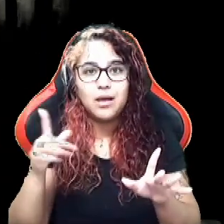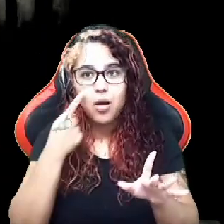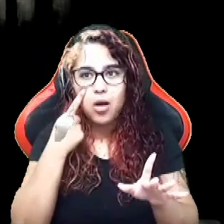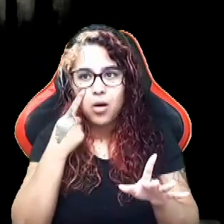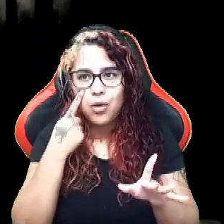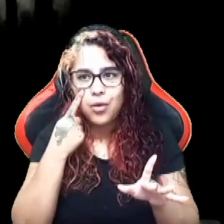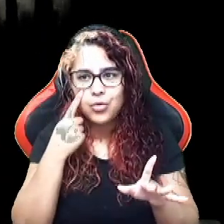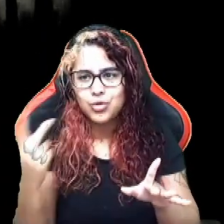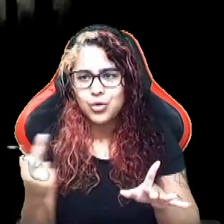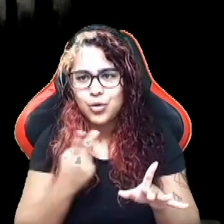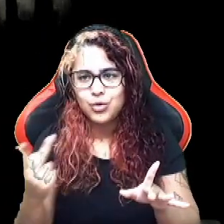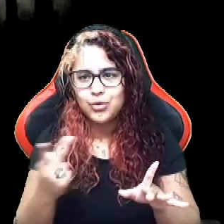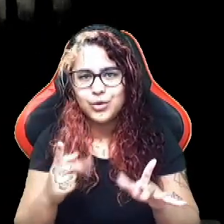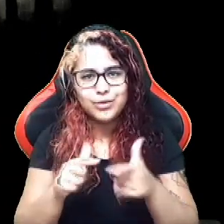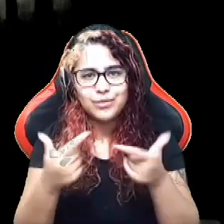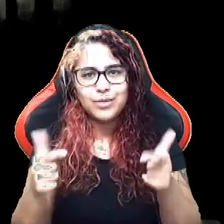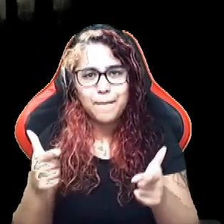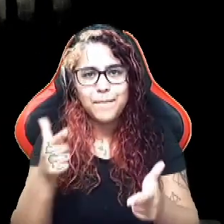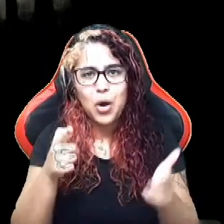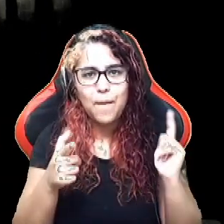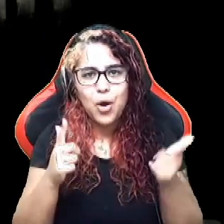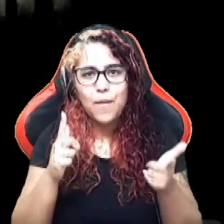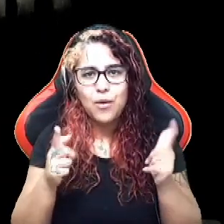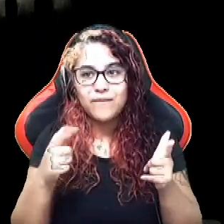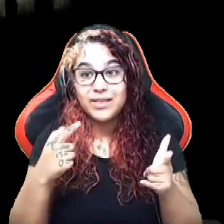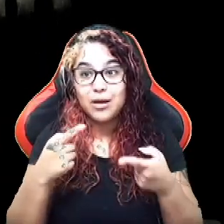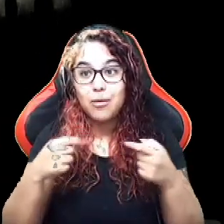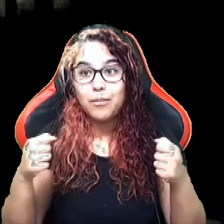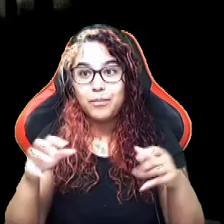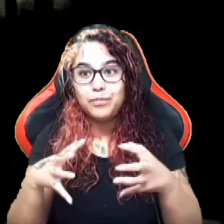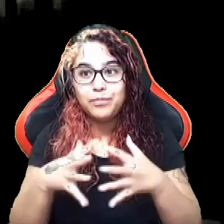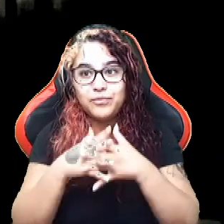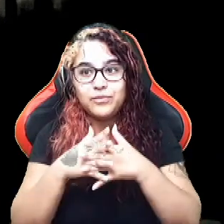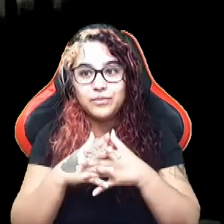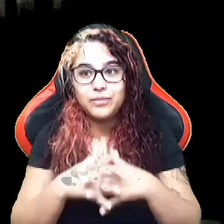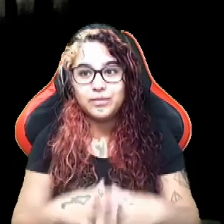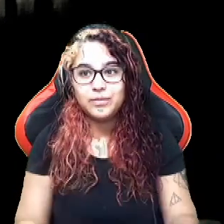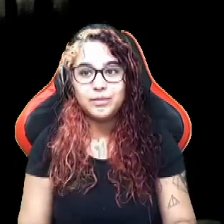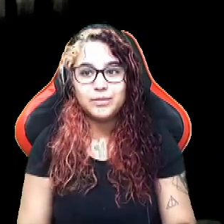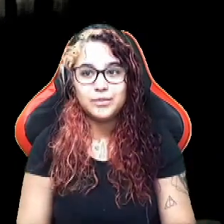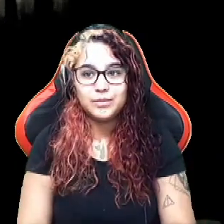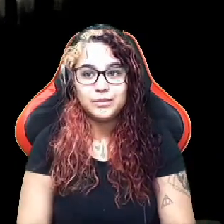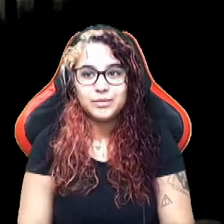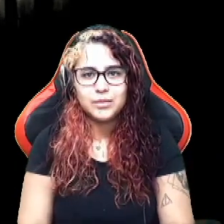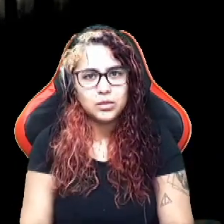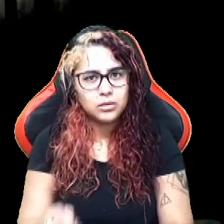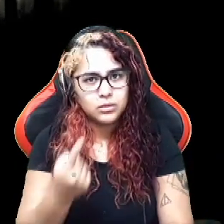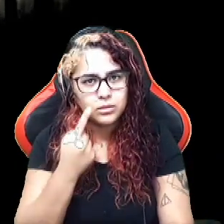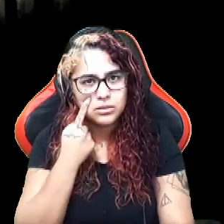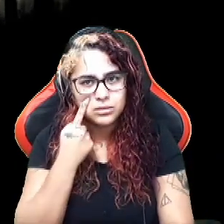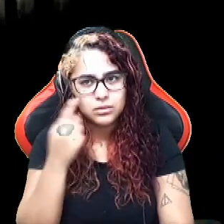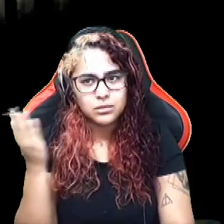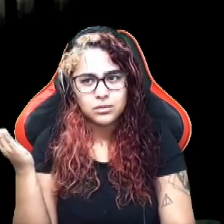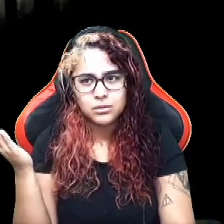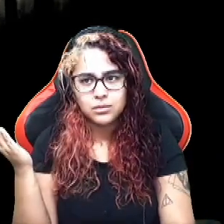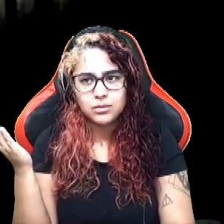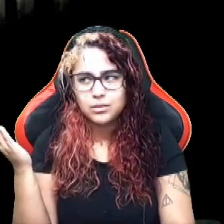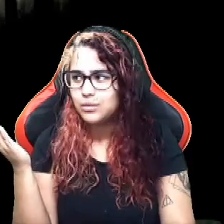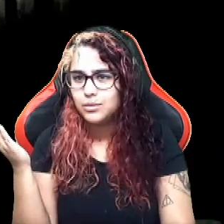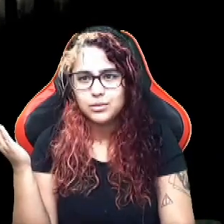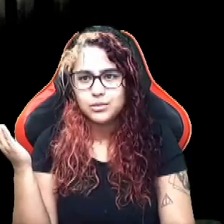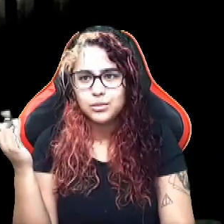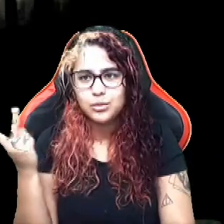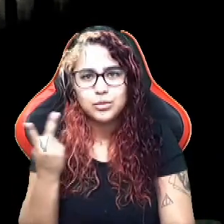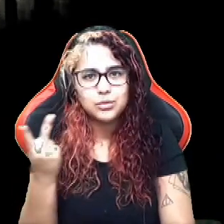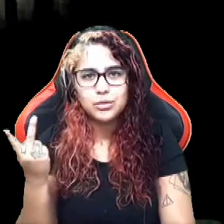waited. And the both of us ran out of ammo, and then it stopped. Did you see